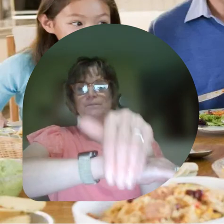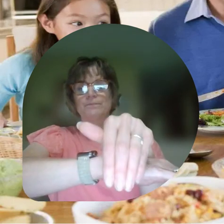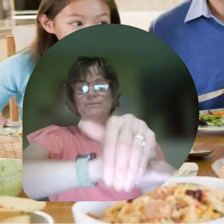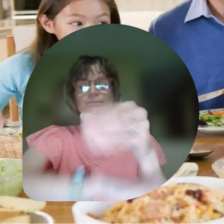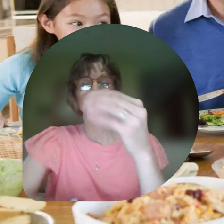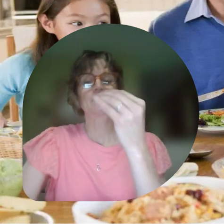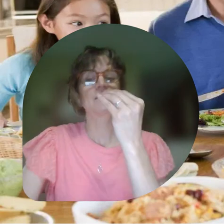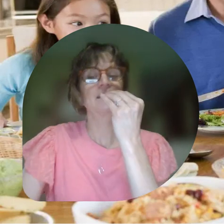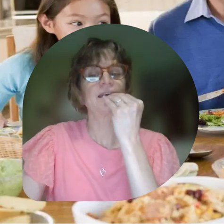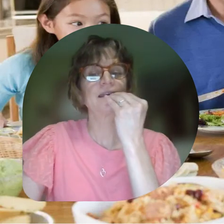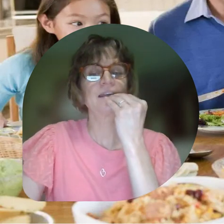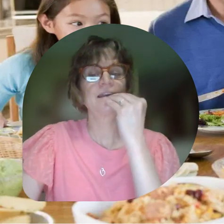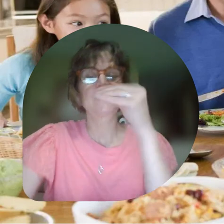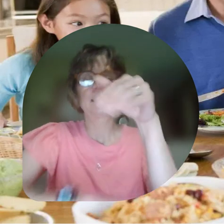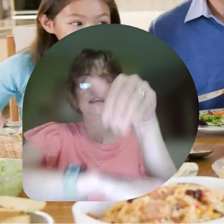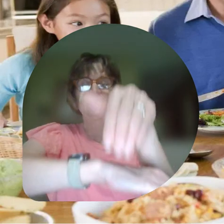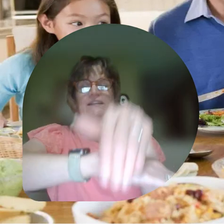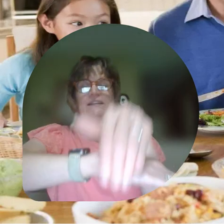dinner.